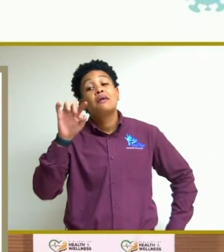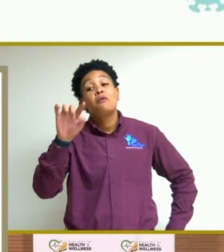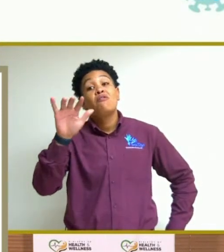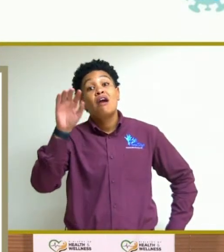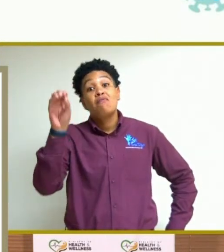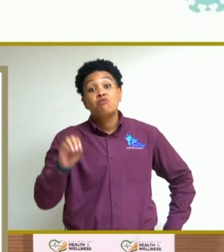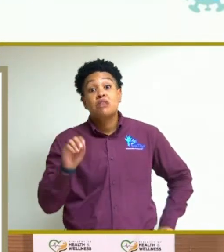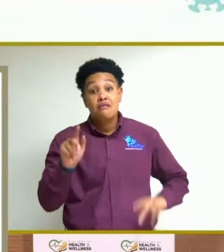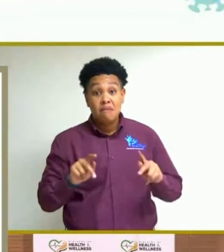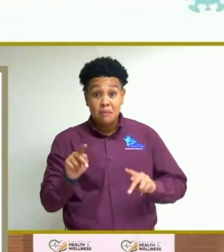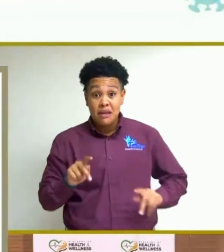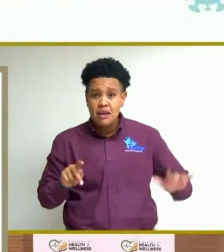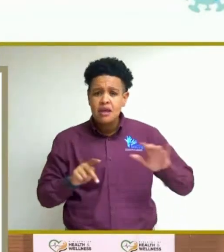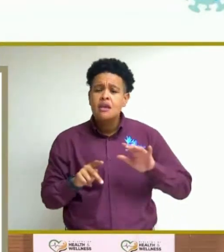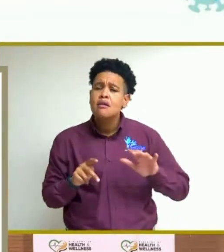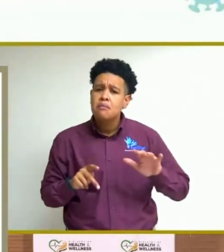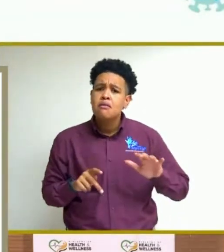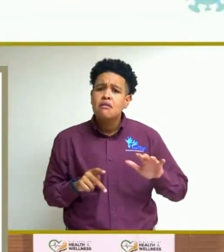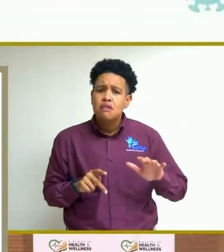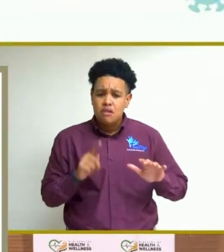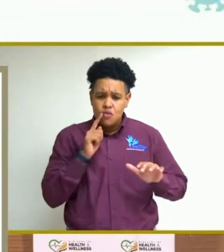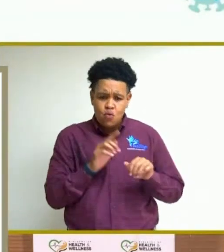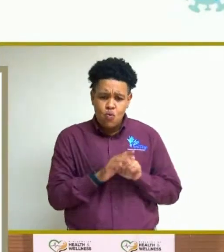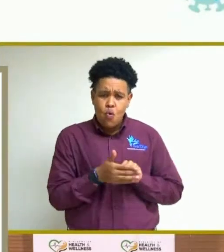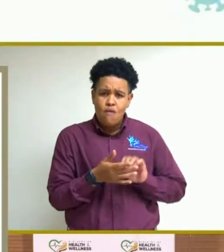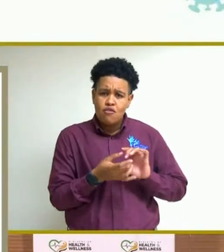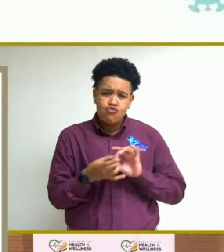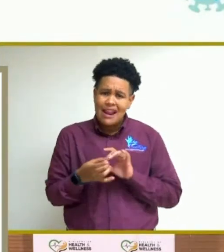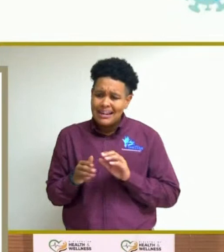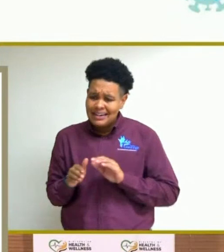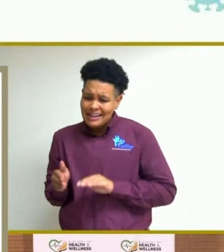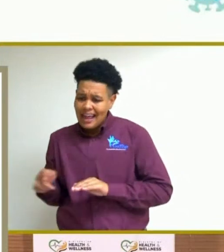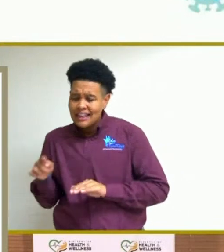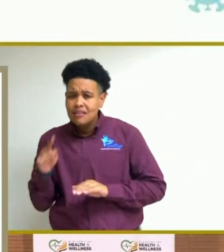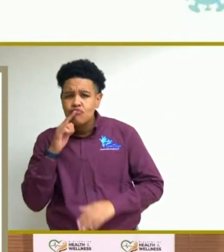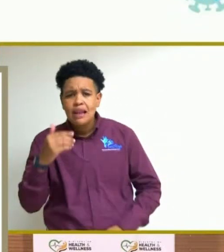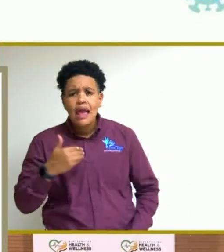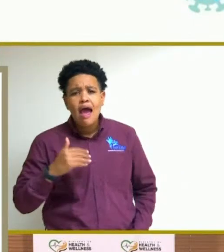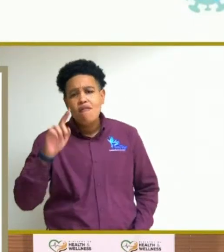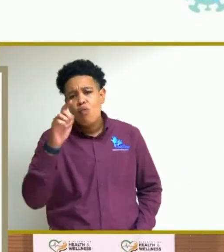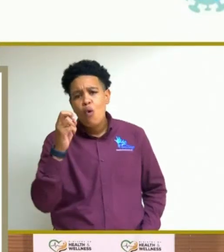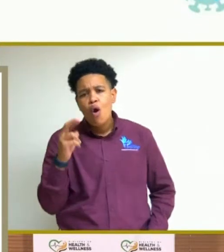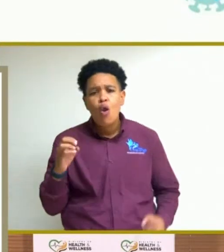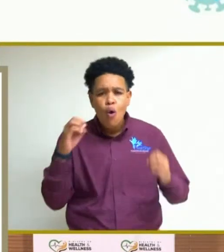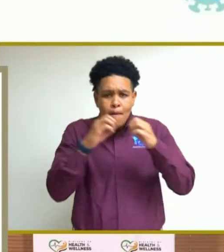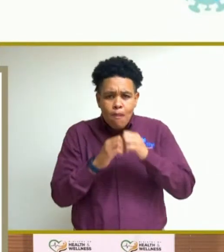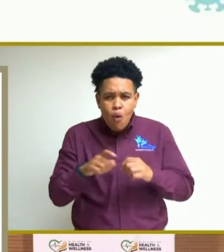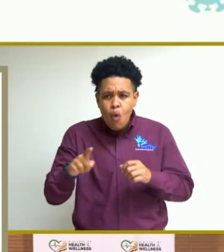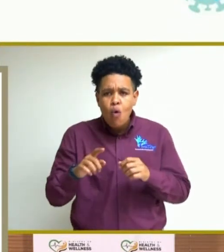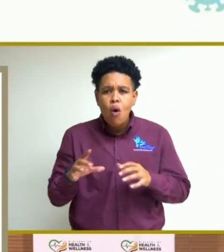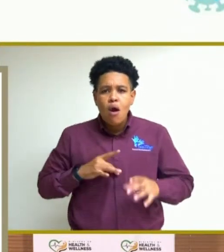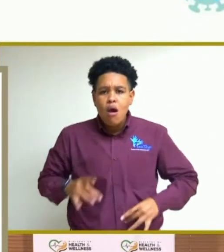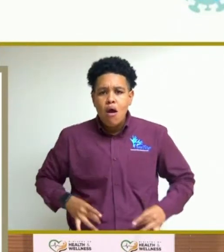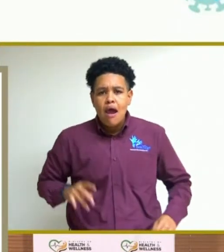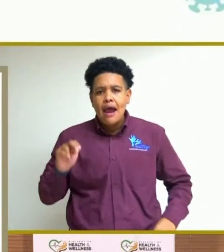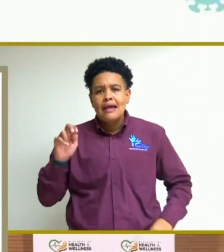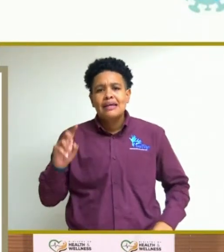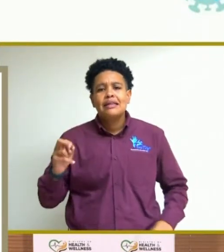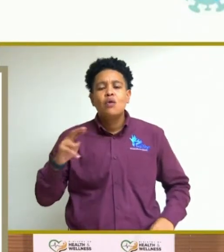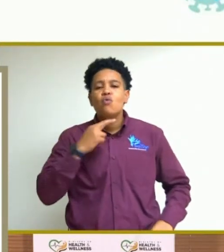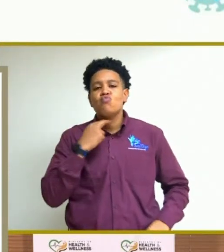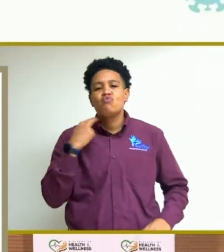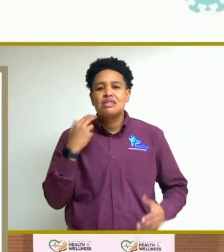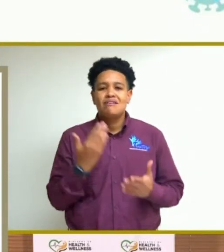98.5% of persons of the COVID-related deaths have had one or more comorbidity or risk